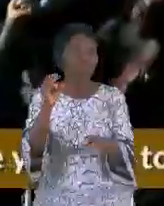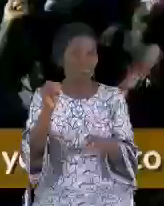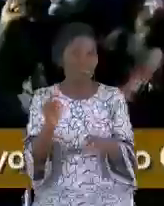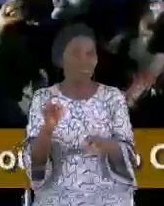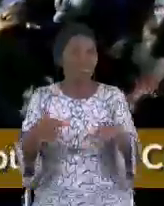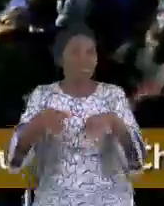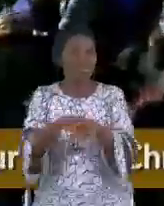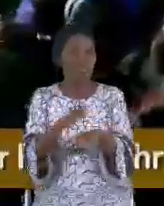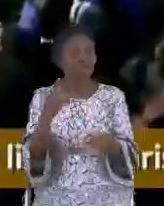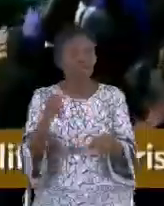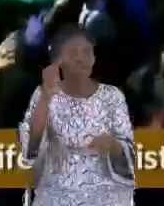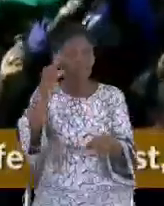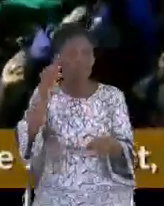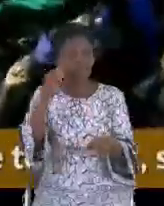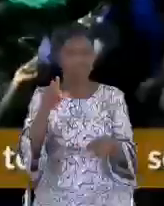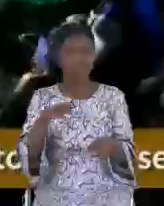look at the screen,